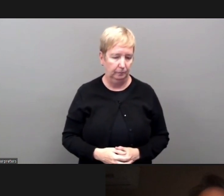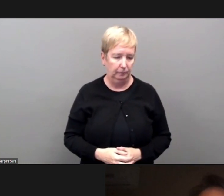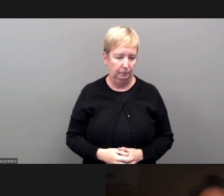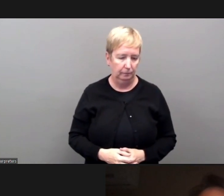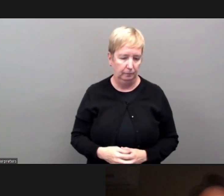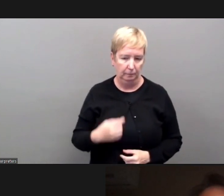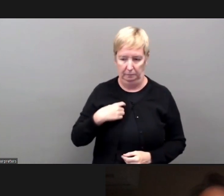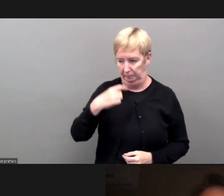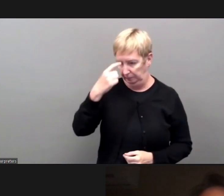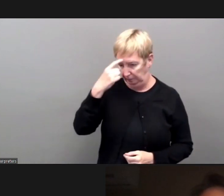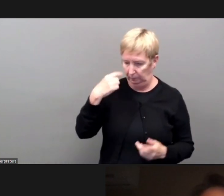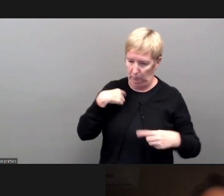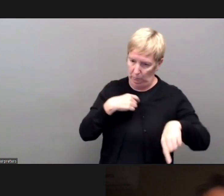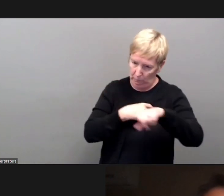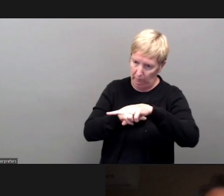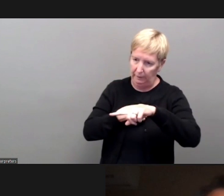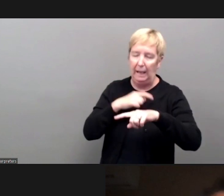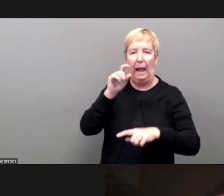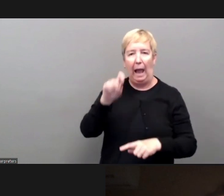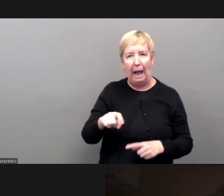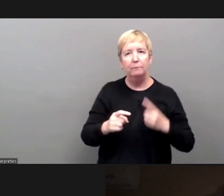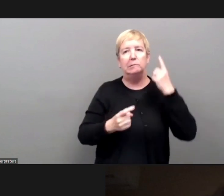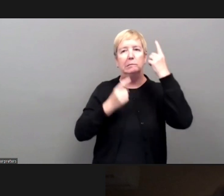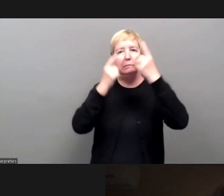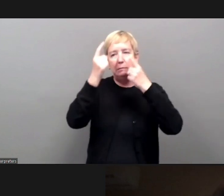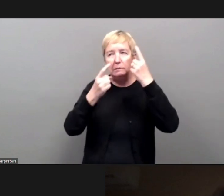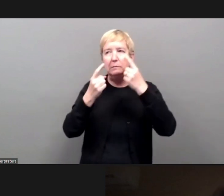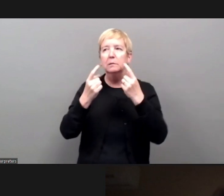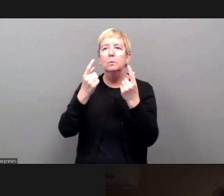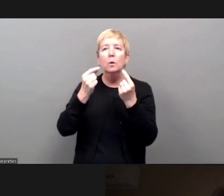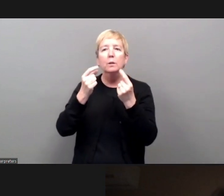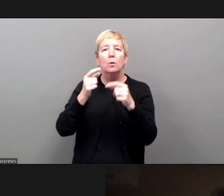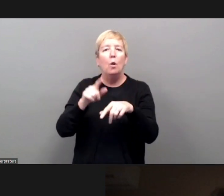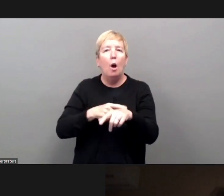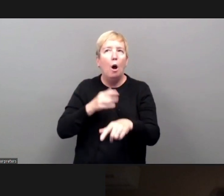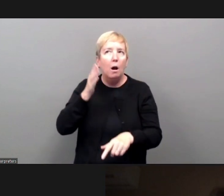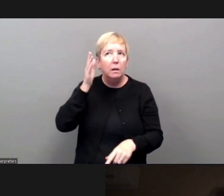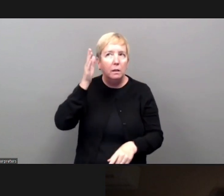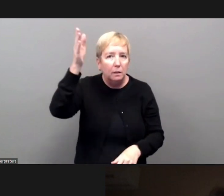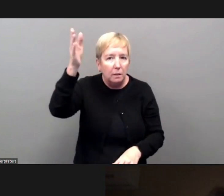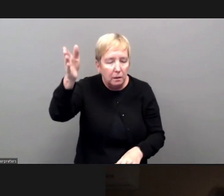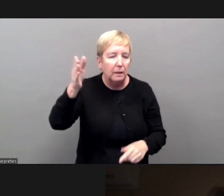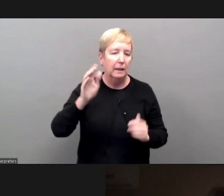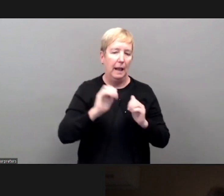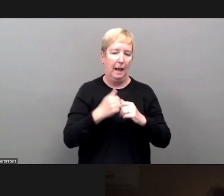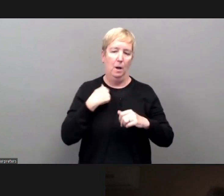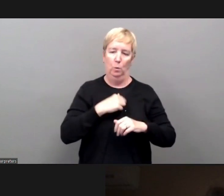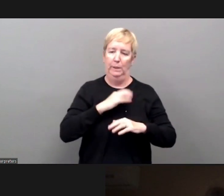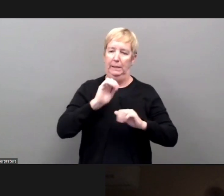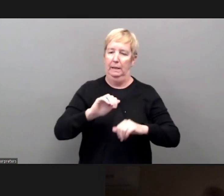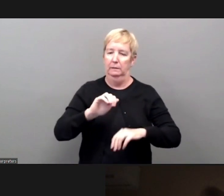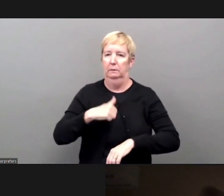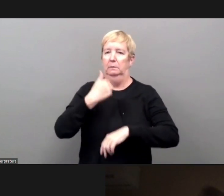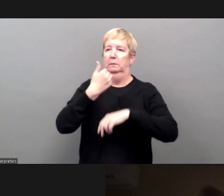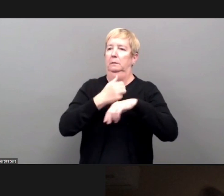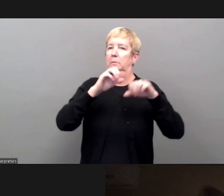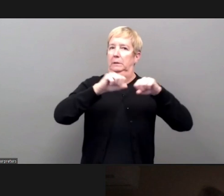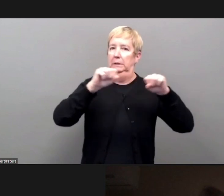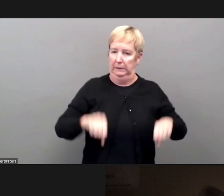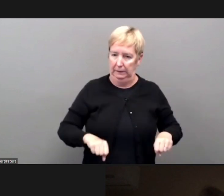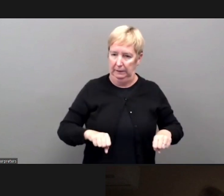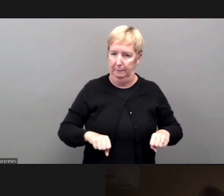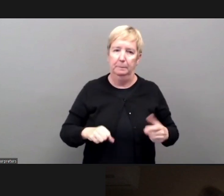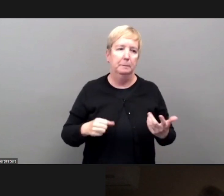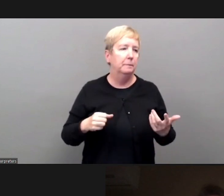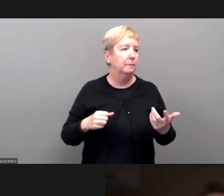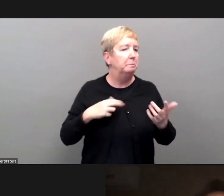I think, need to think, as we've said before, about the long run and how do we set things up so we can continue to do the things we enjoy in